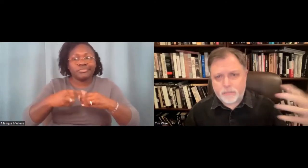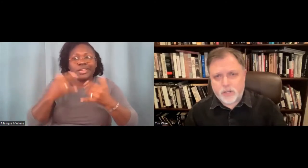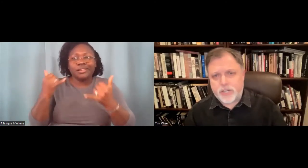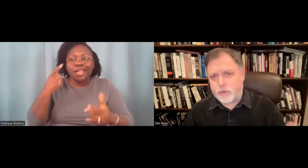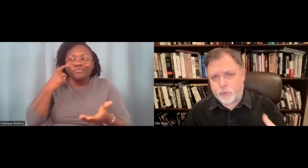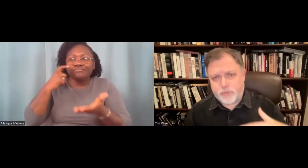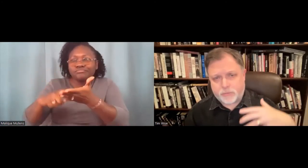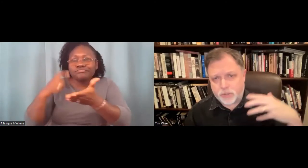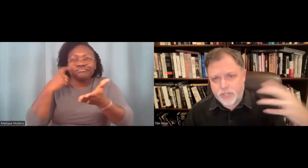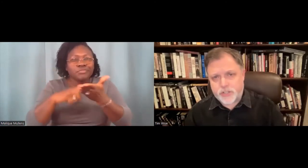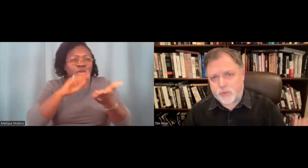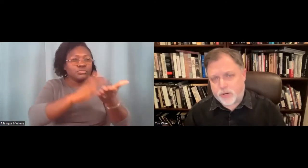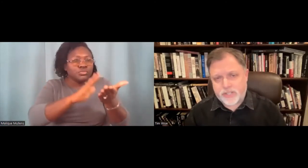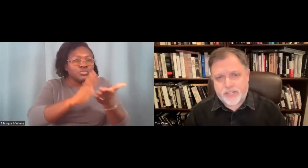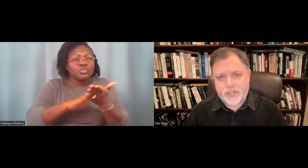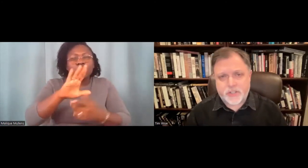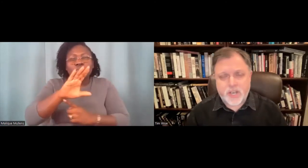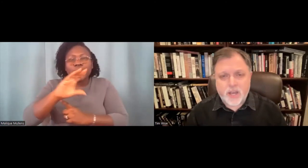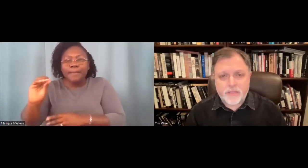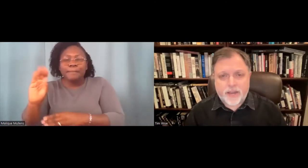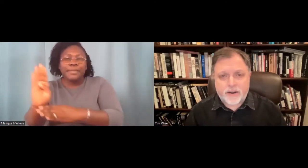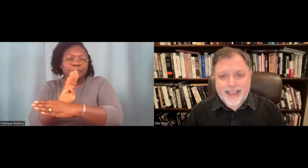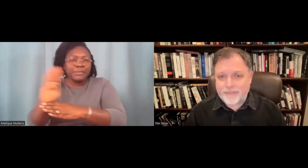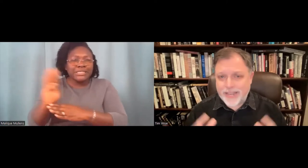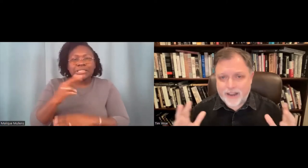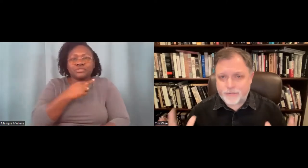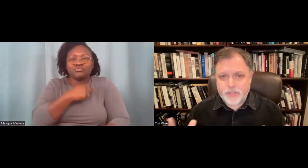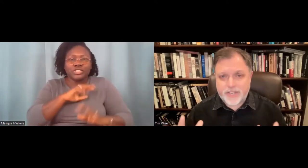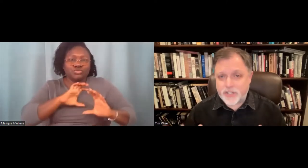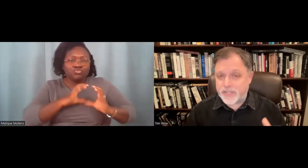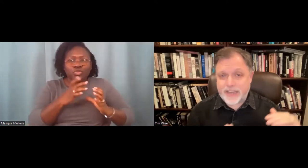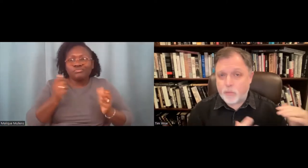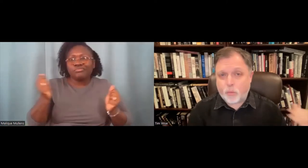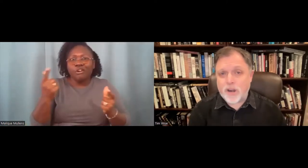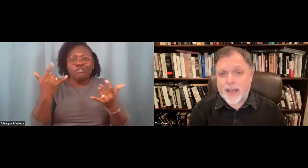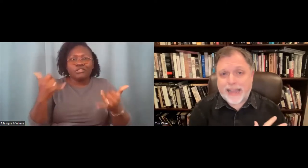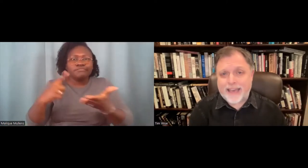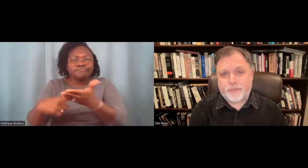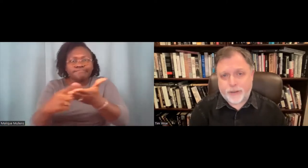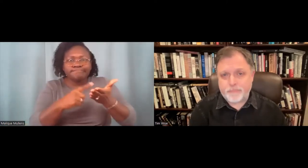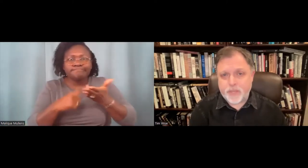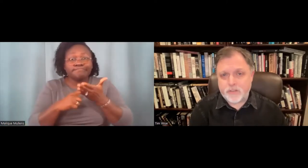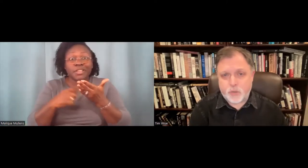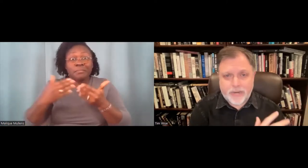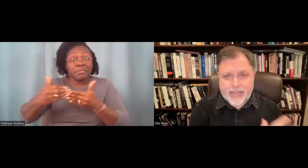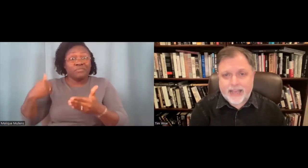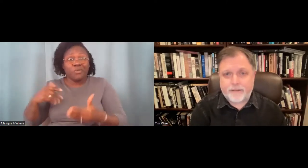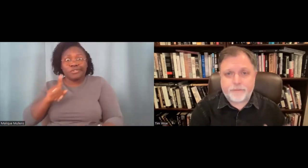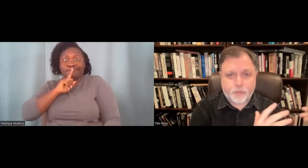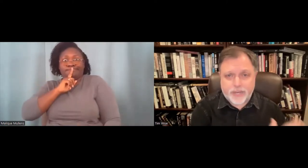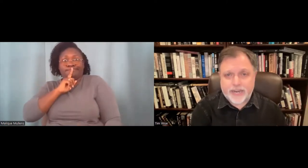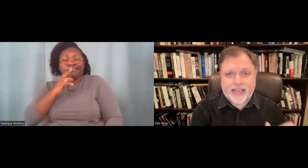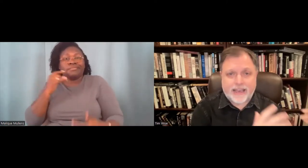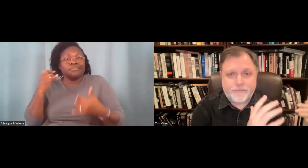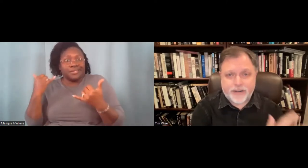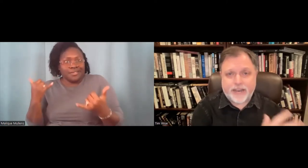and community groups and religious organizations that are having conversations they were not having